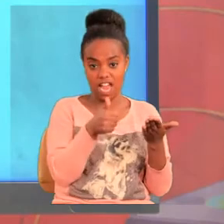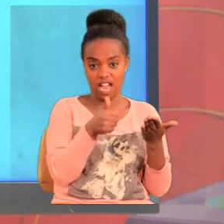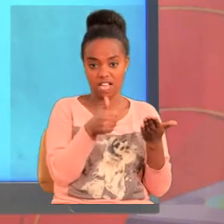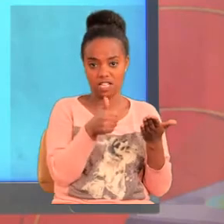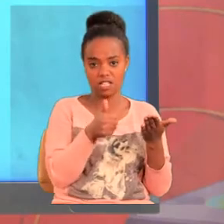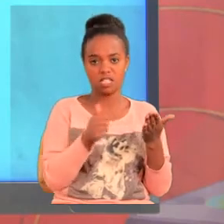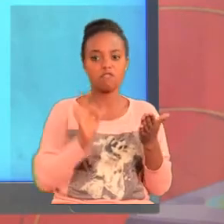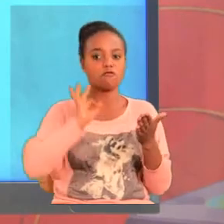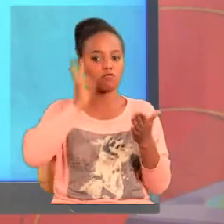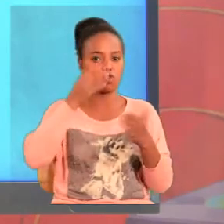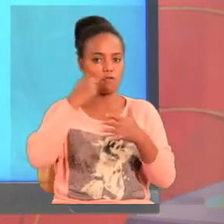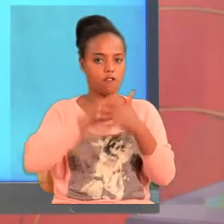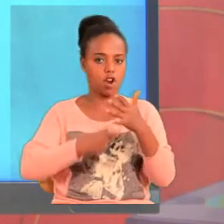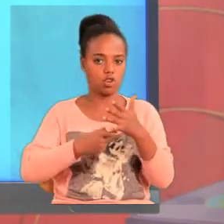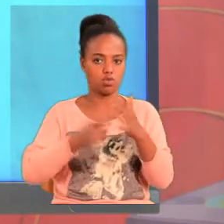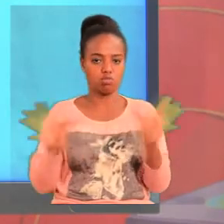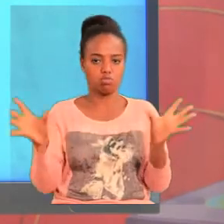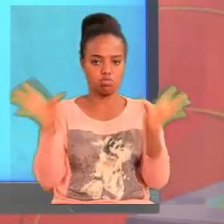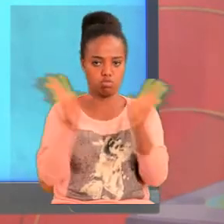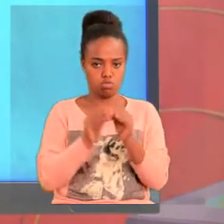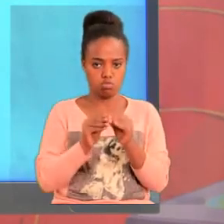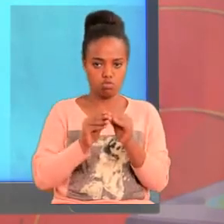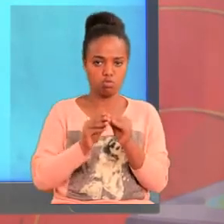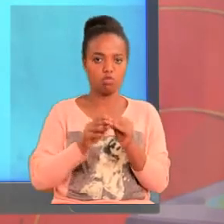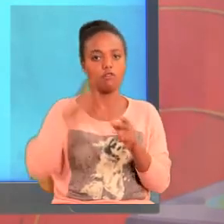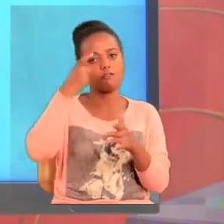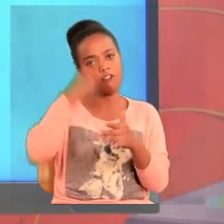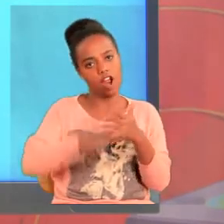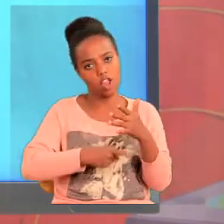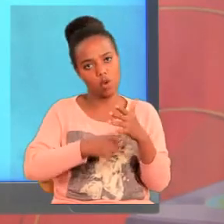the accumulated amount of this compound interest